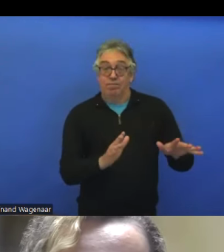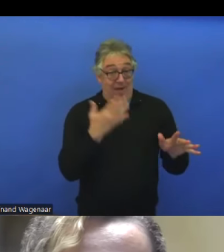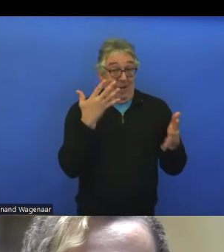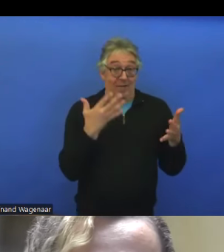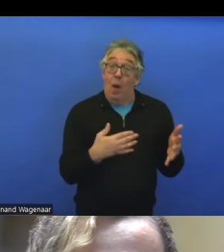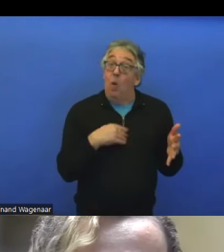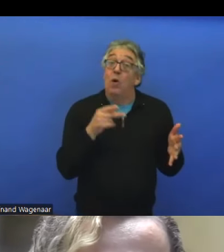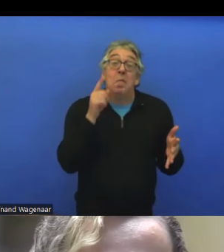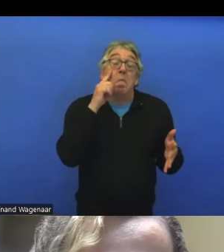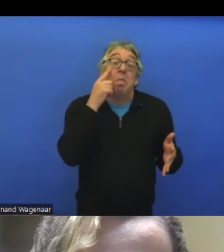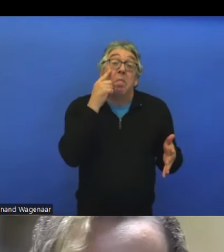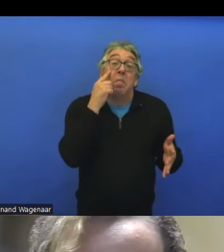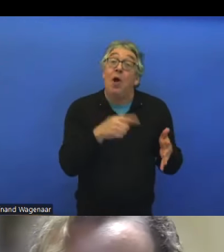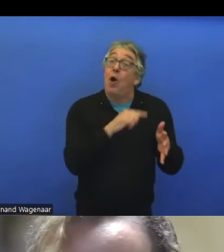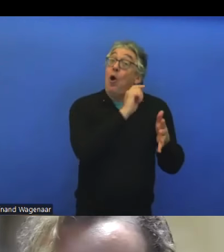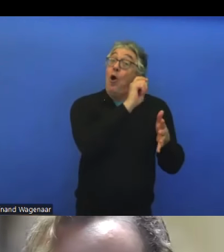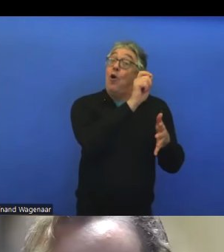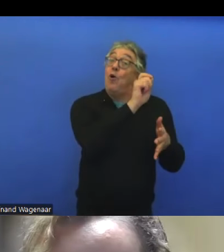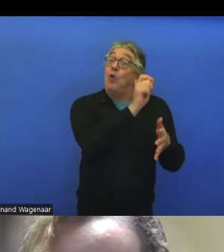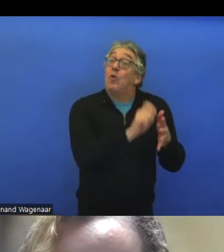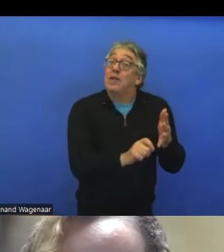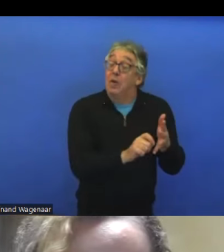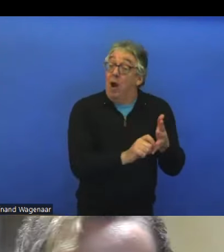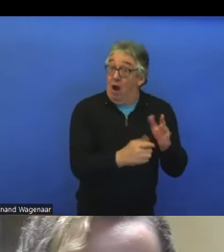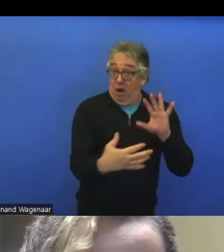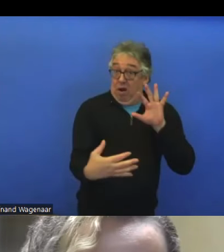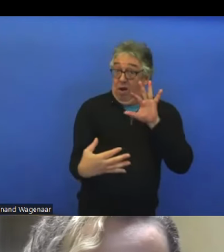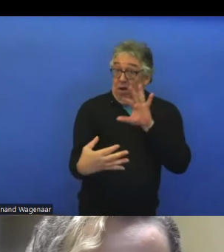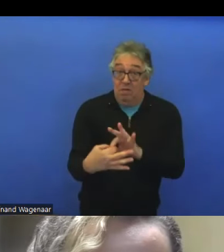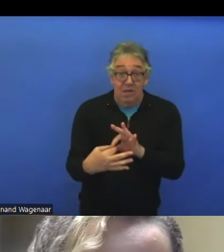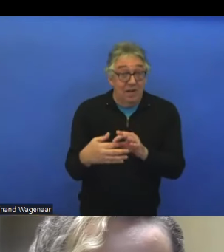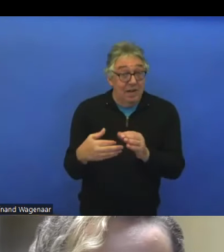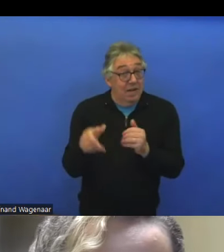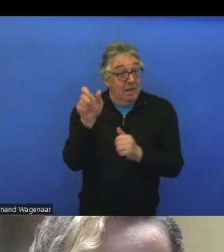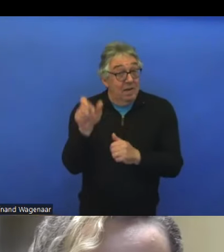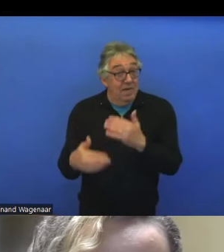disabilities. Ricardo, can you go to the next slide, please?